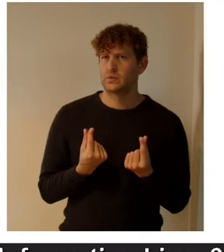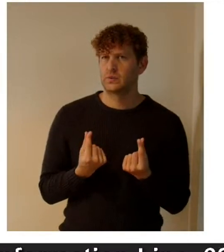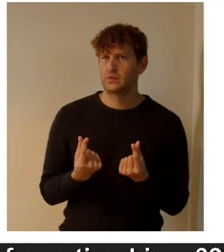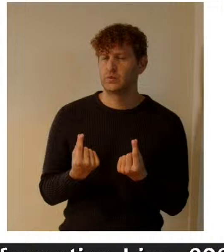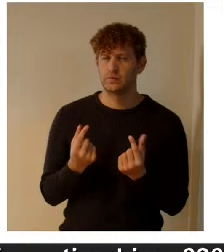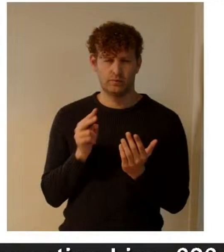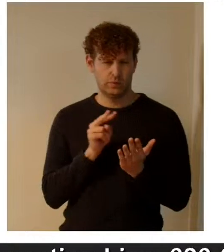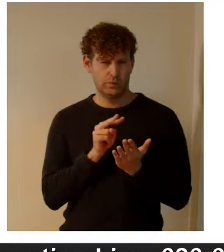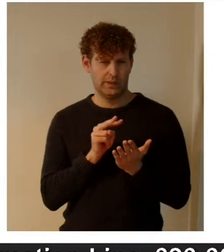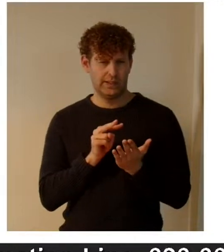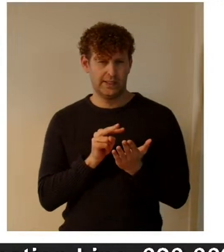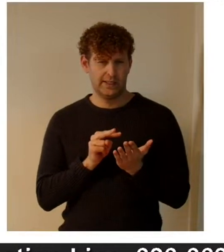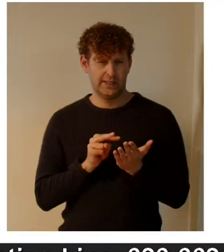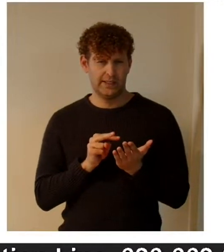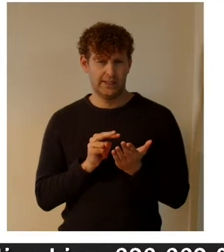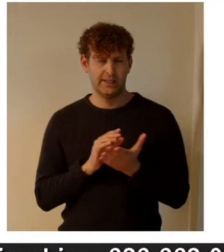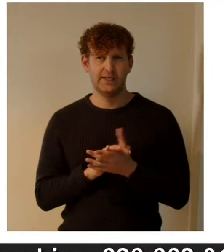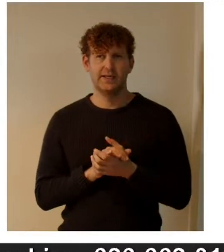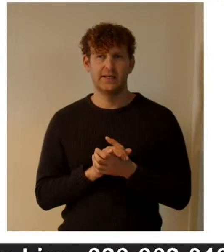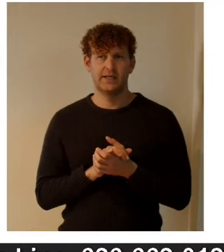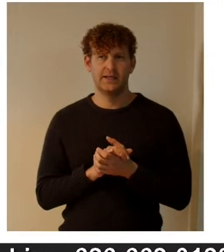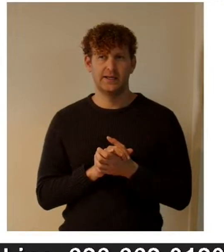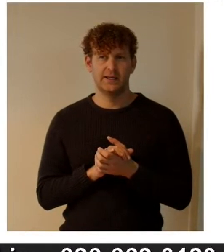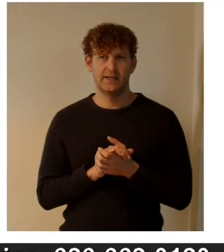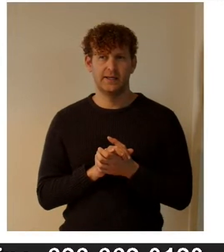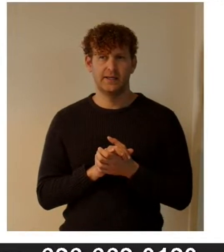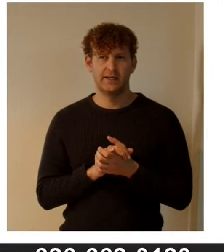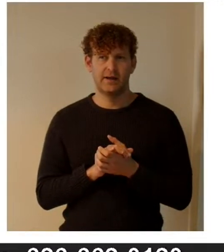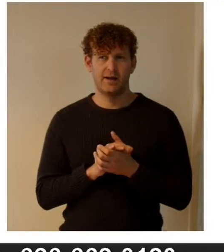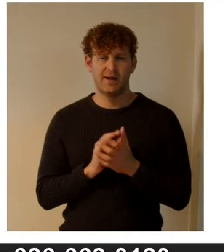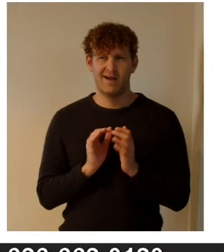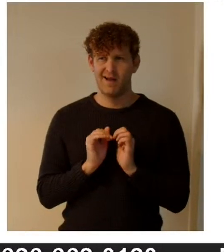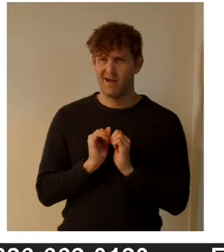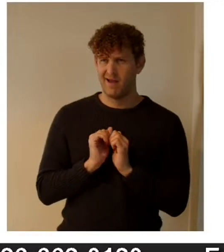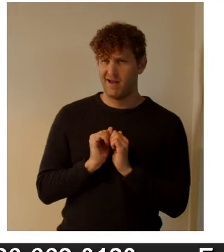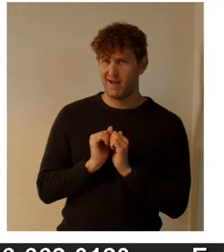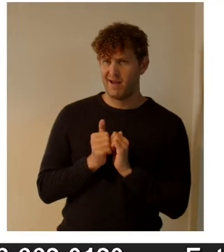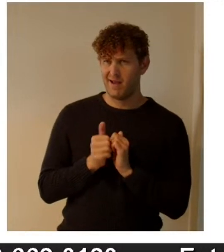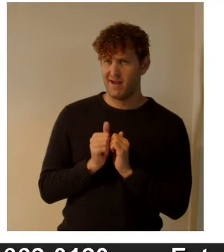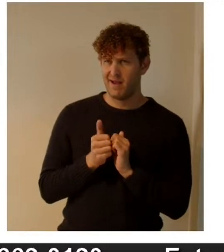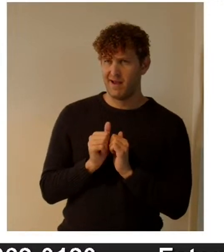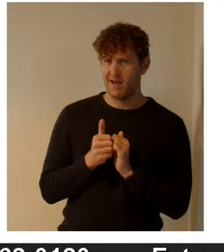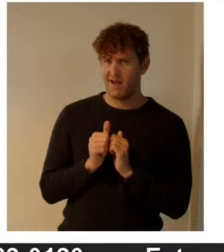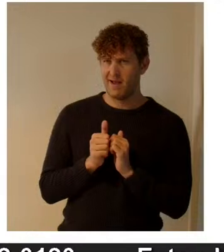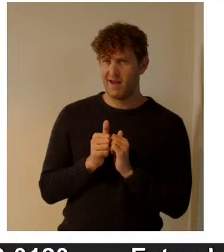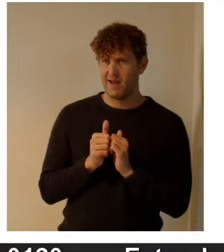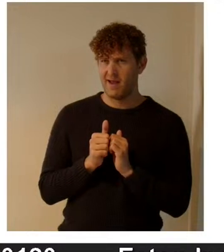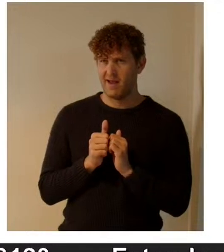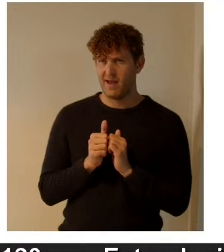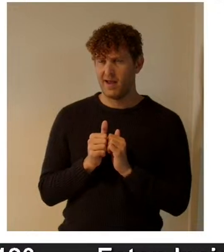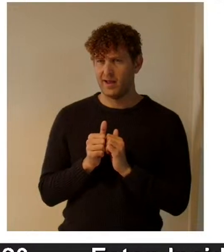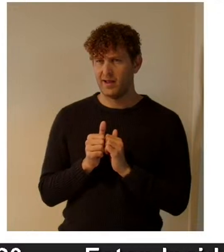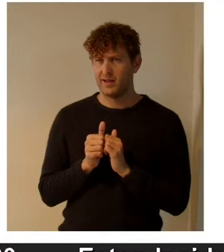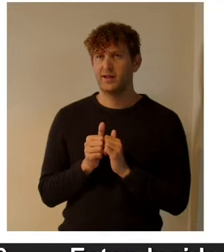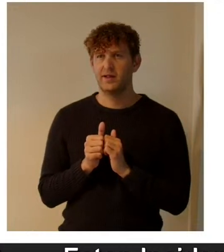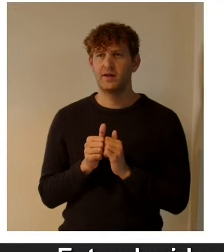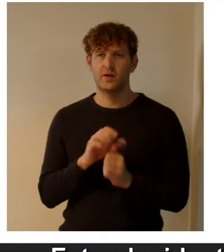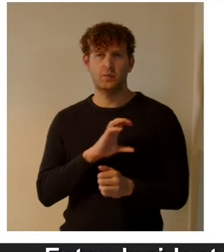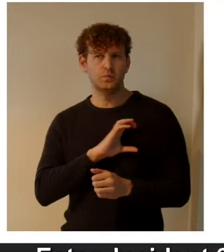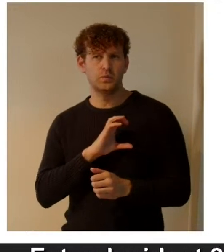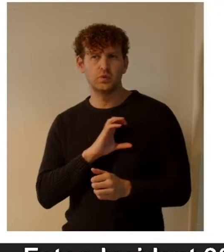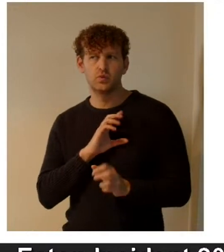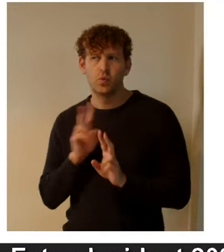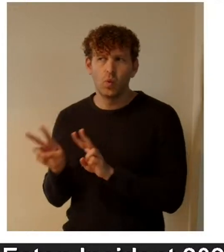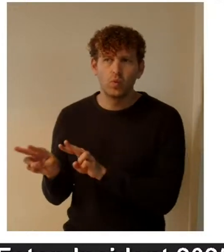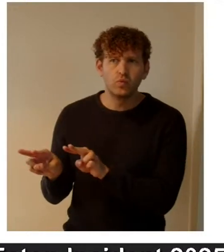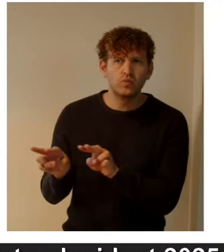enough water? And how frequent are patrols being done in areas? Because they're still seeing smoke where we have